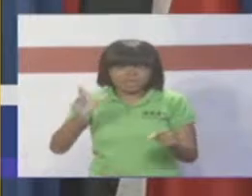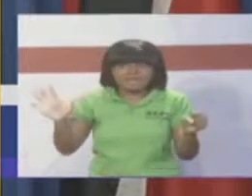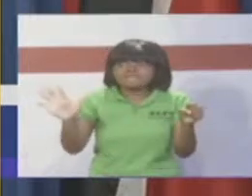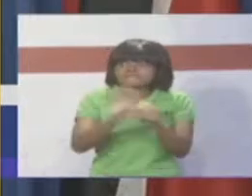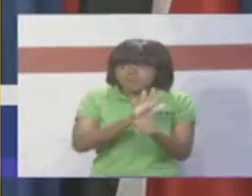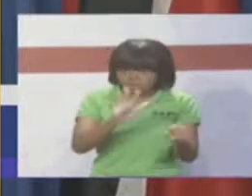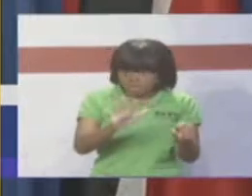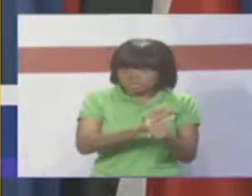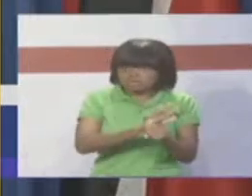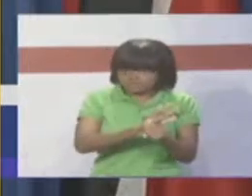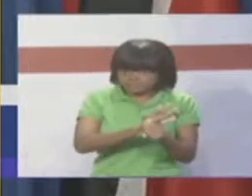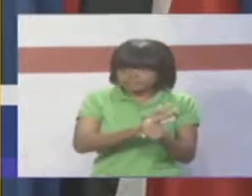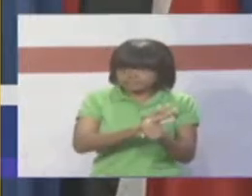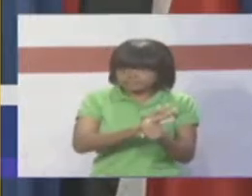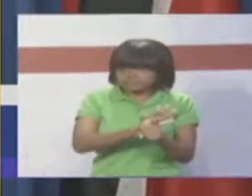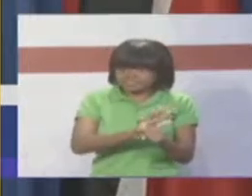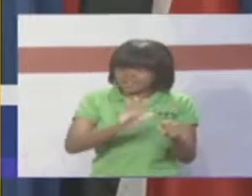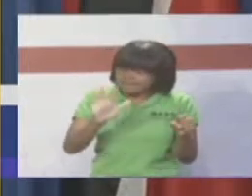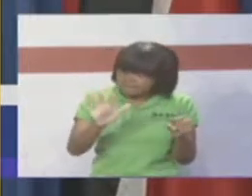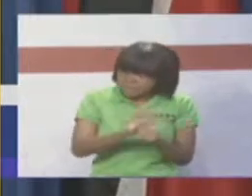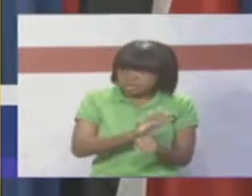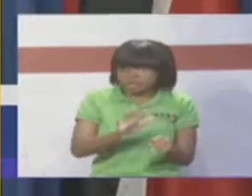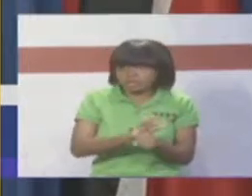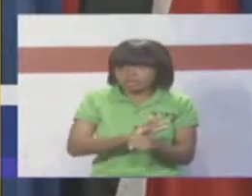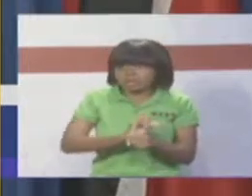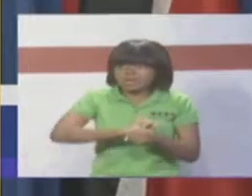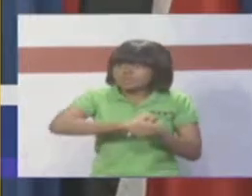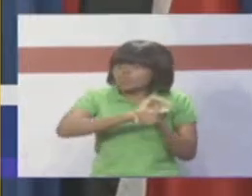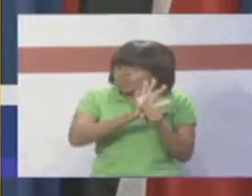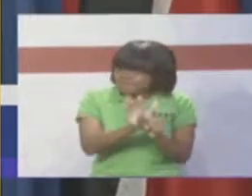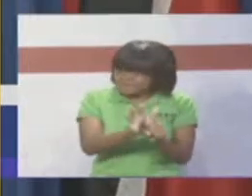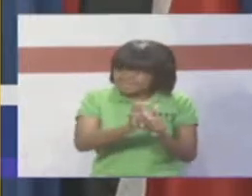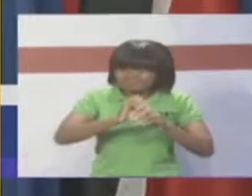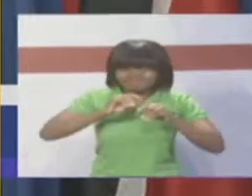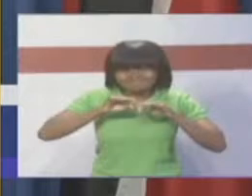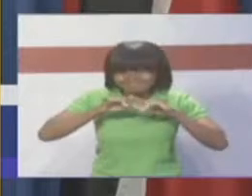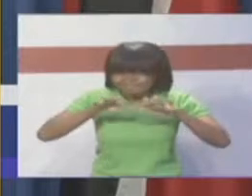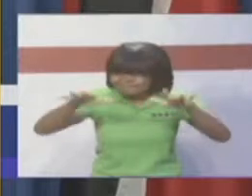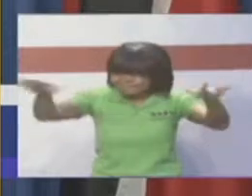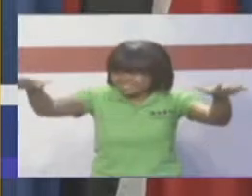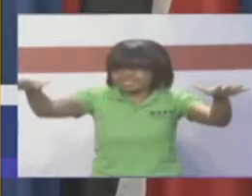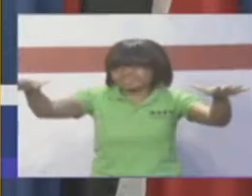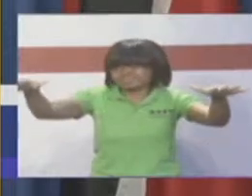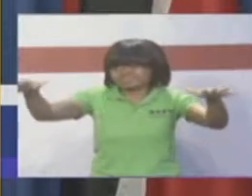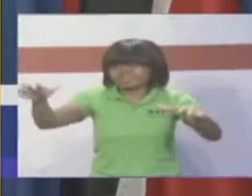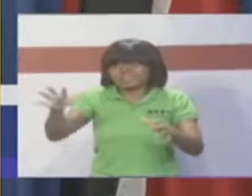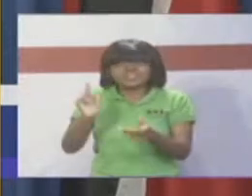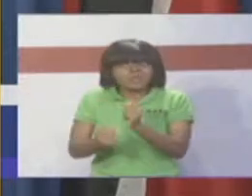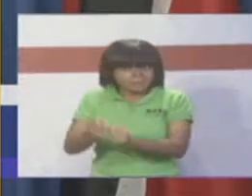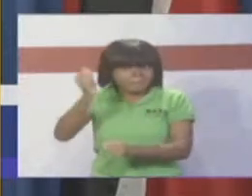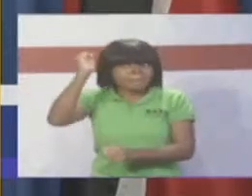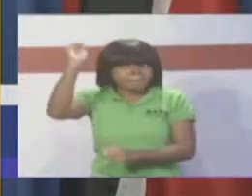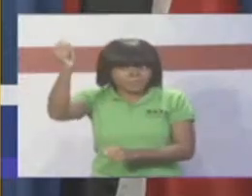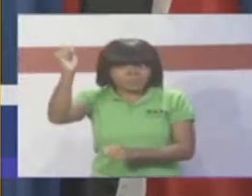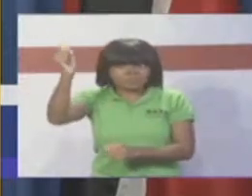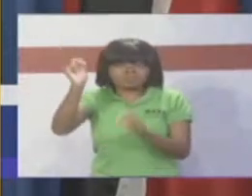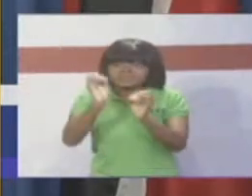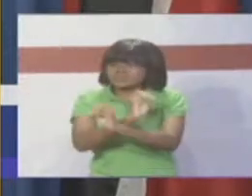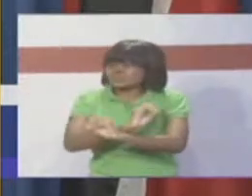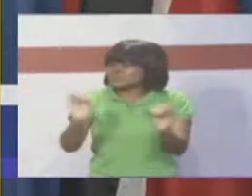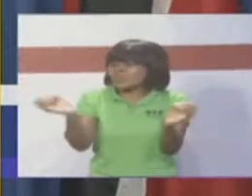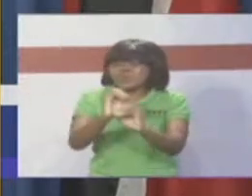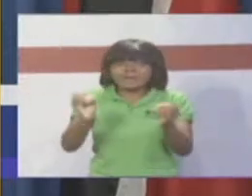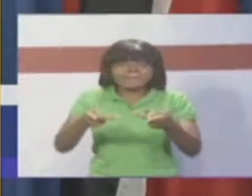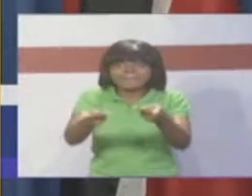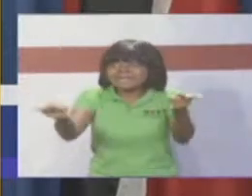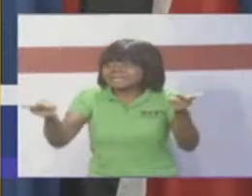days, whether we had COVID or not, then we had 1 or 2 instances, then we had clusters, community spread. It is now, as